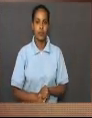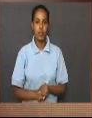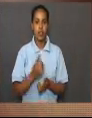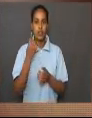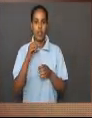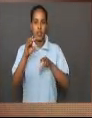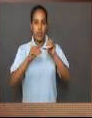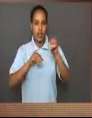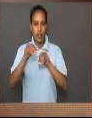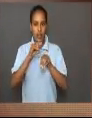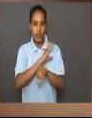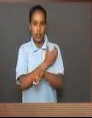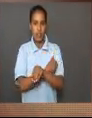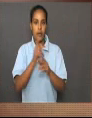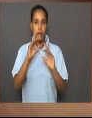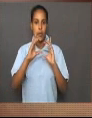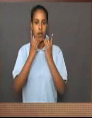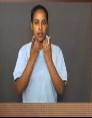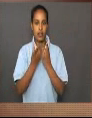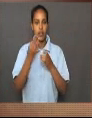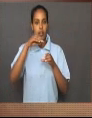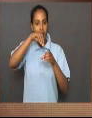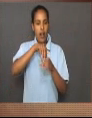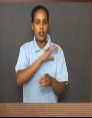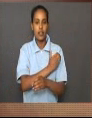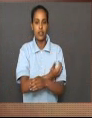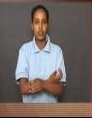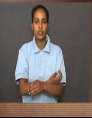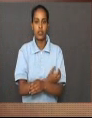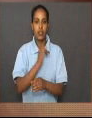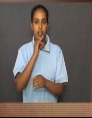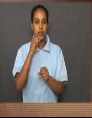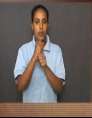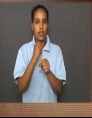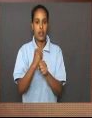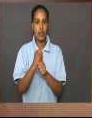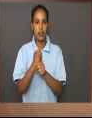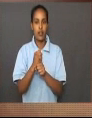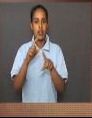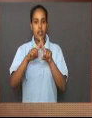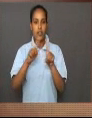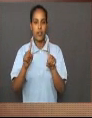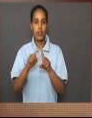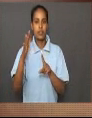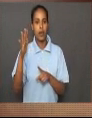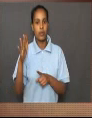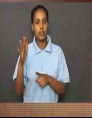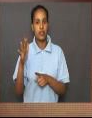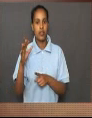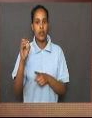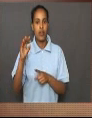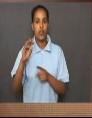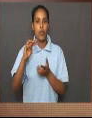The kinetic energy part of internal energy is made up of different types